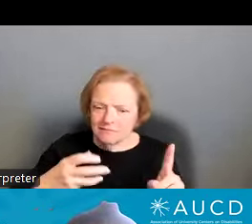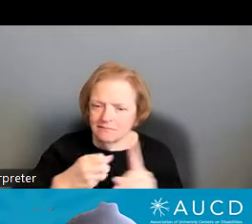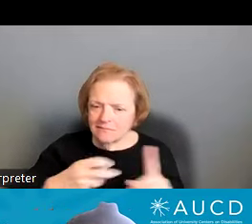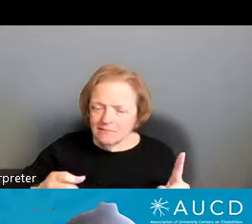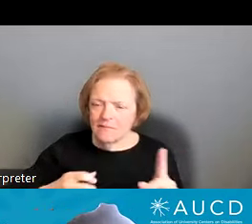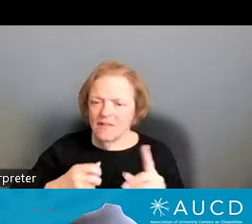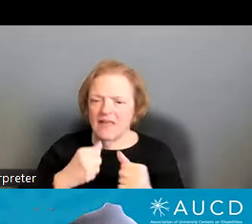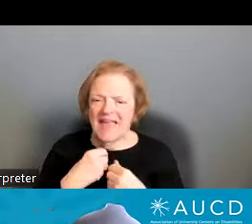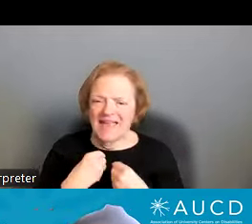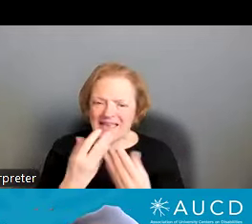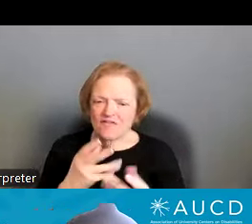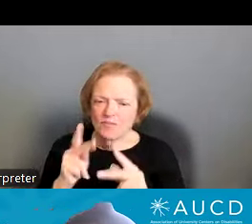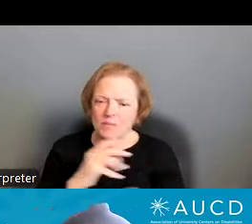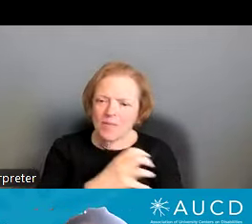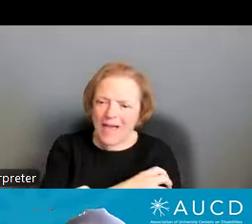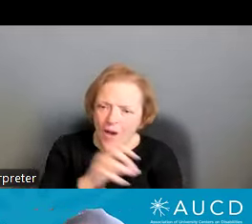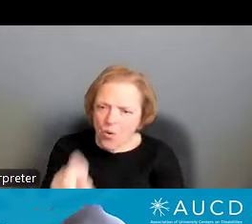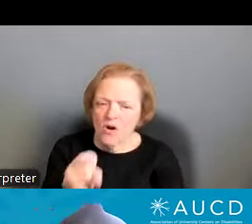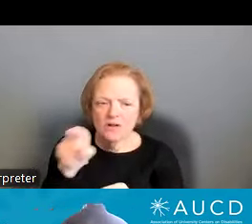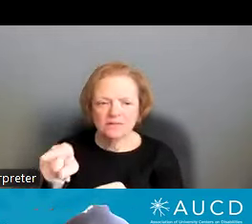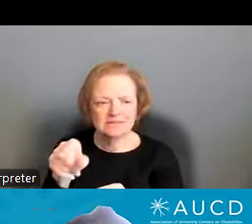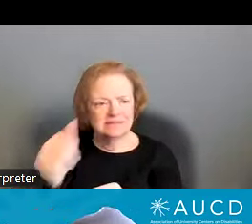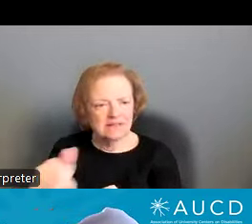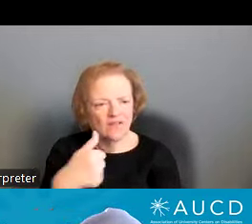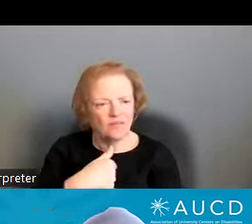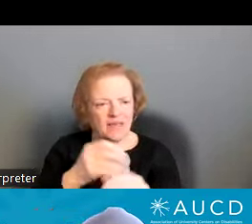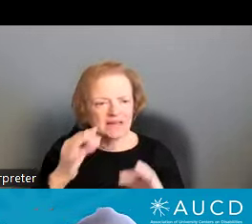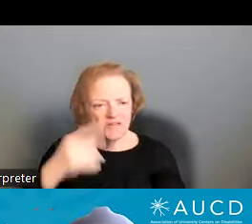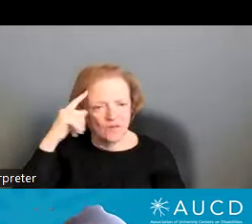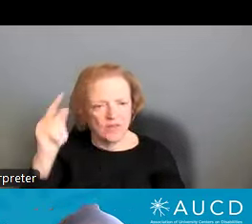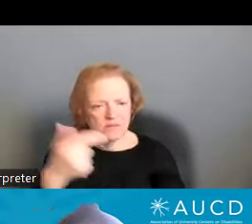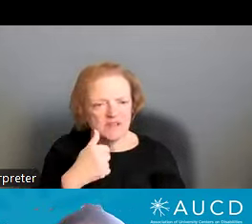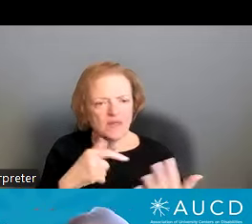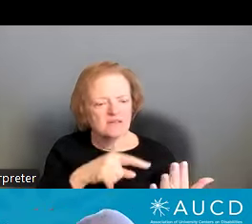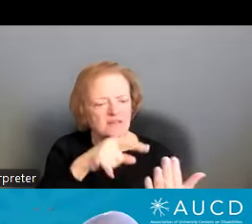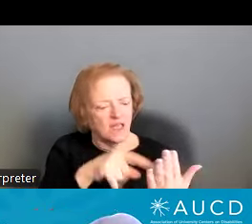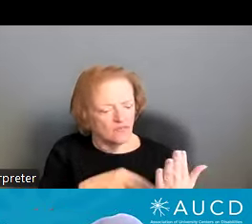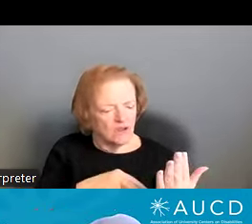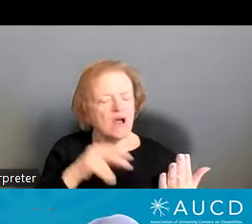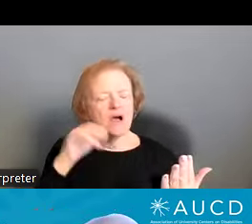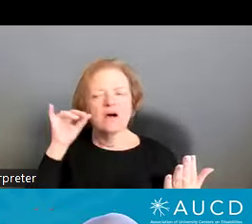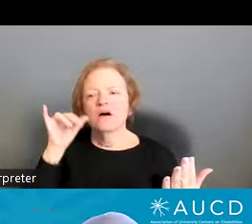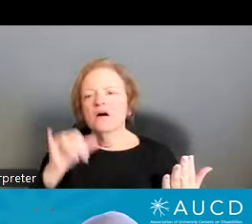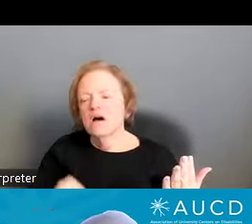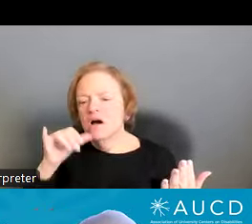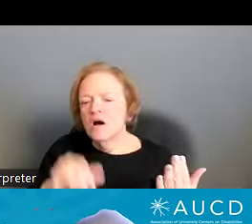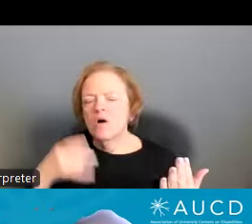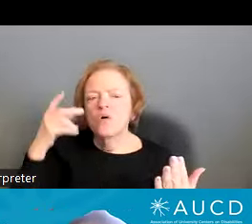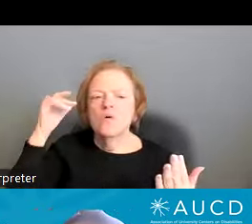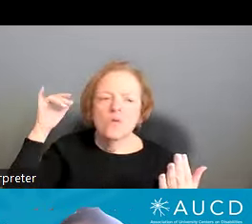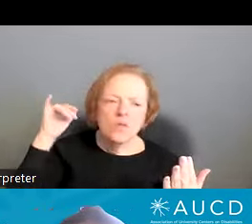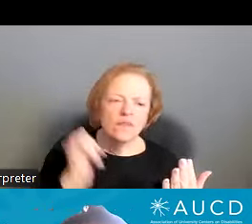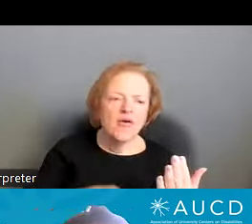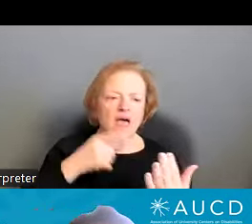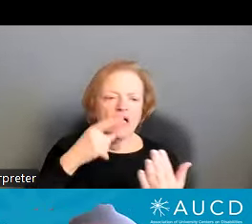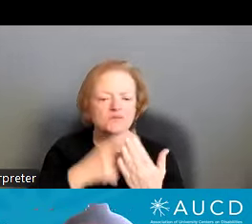decisions because they can understand what's being asked of them, what changes are happening in the government, everything from